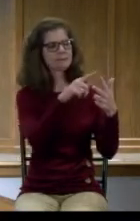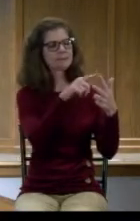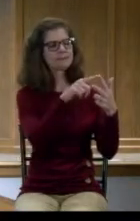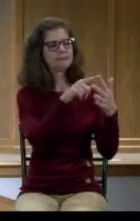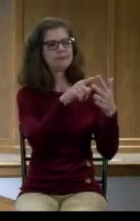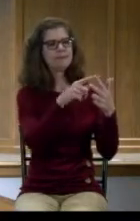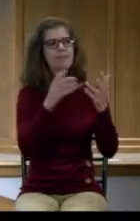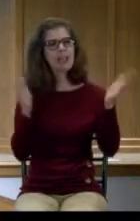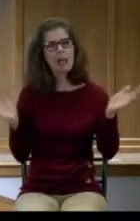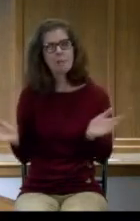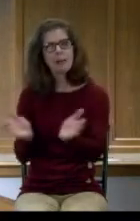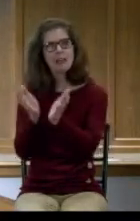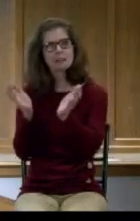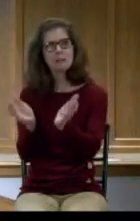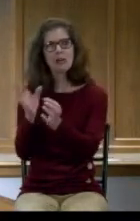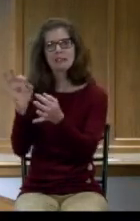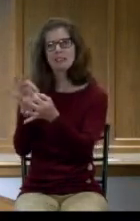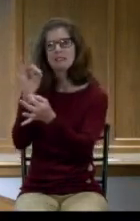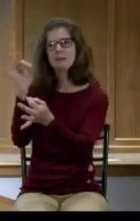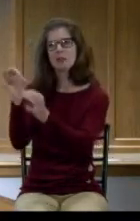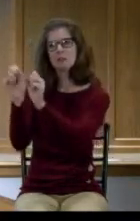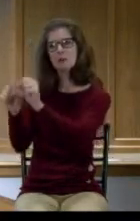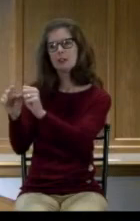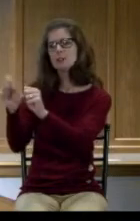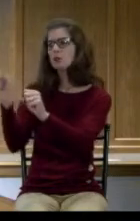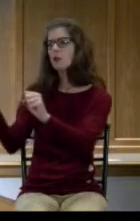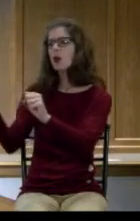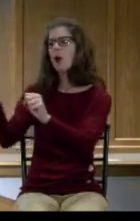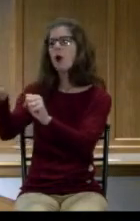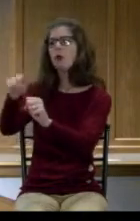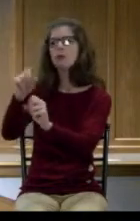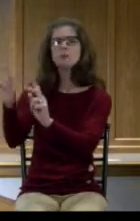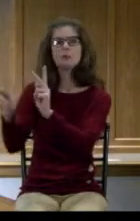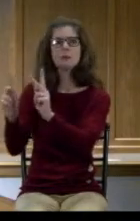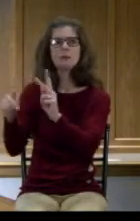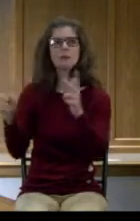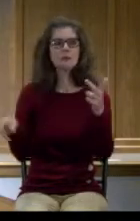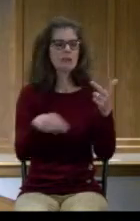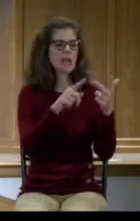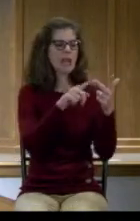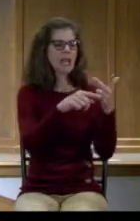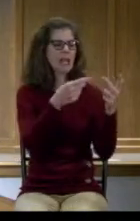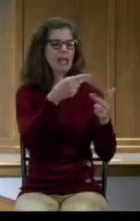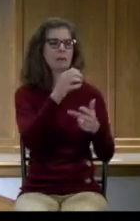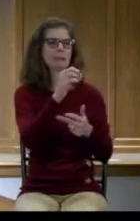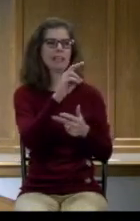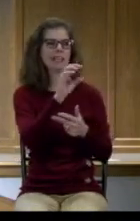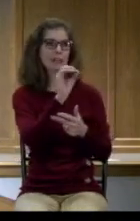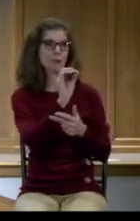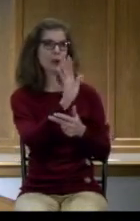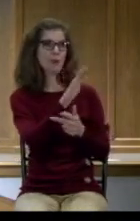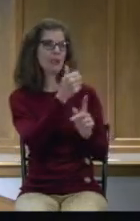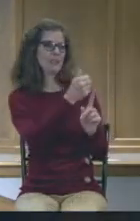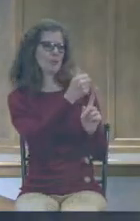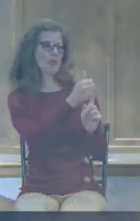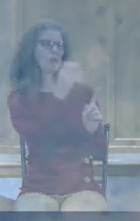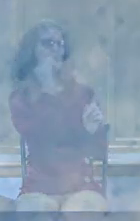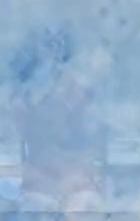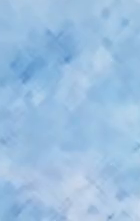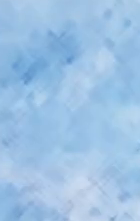Maximize the spiritual potential in the people around you and be a hero in your own home.